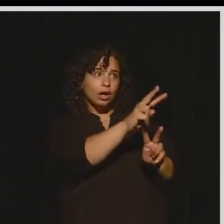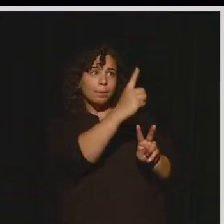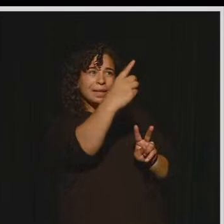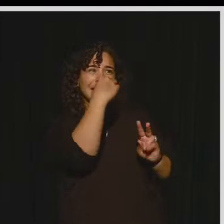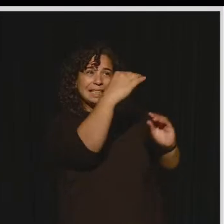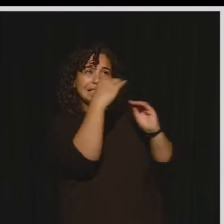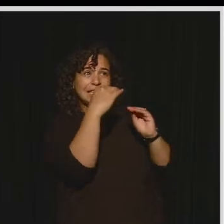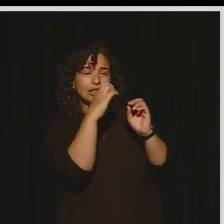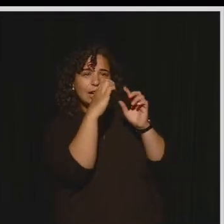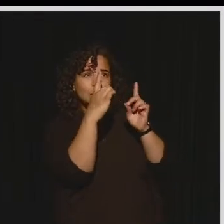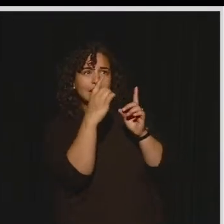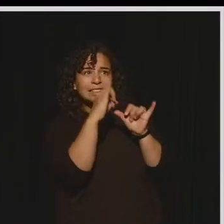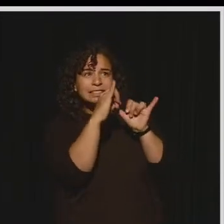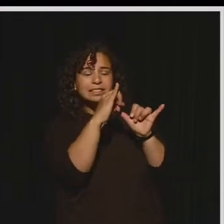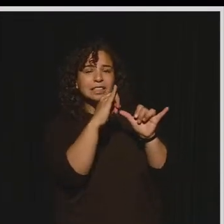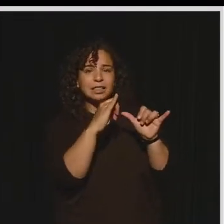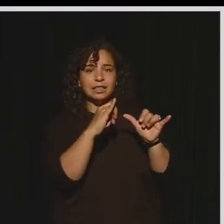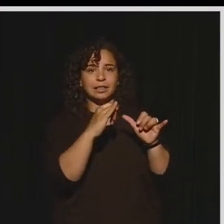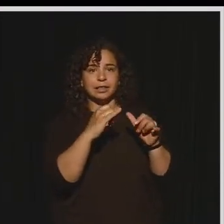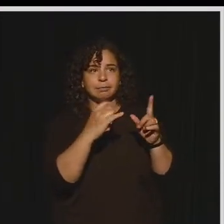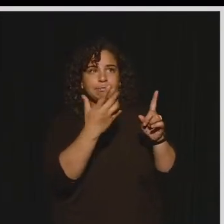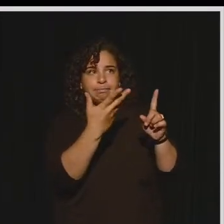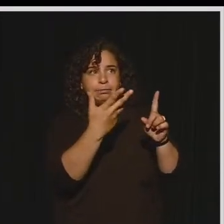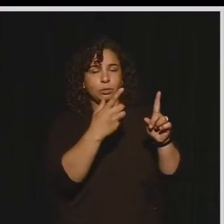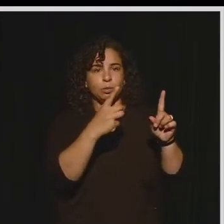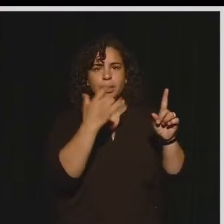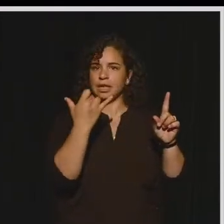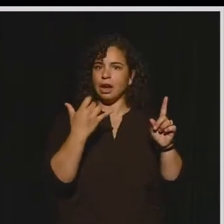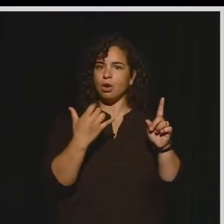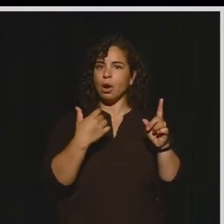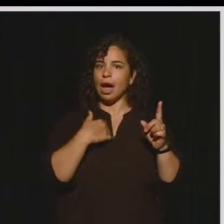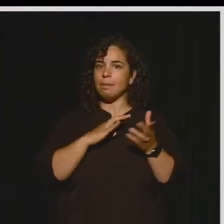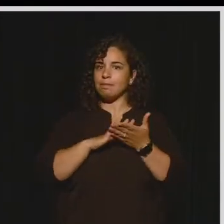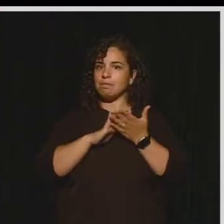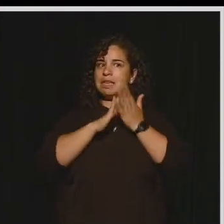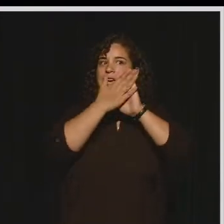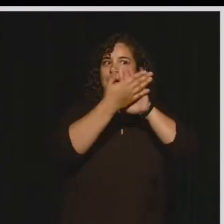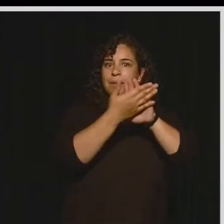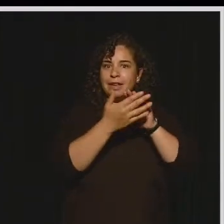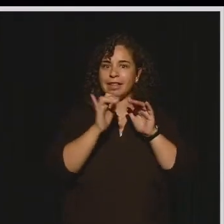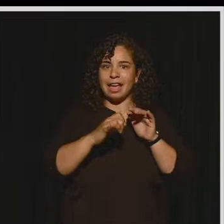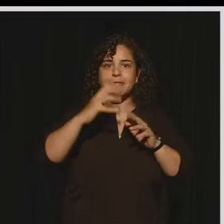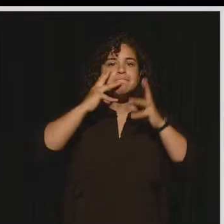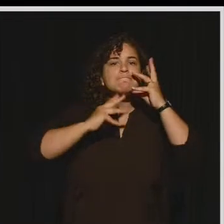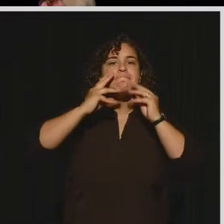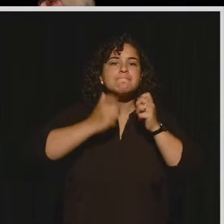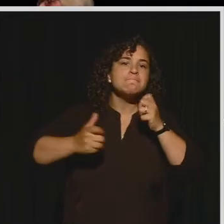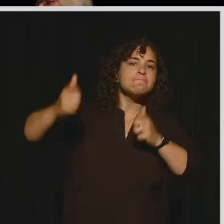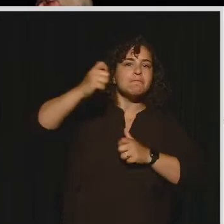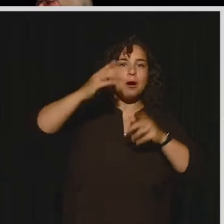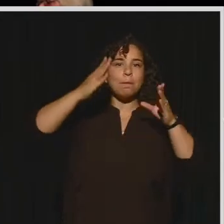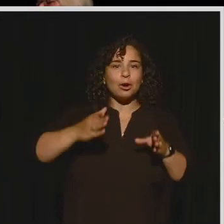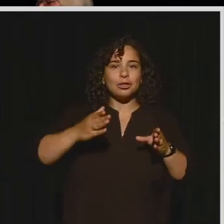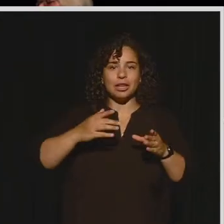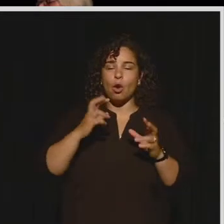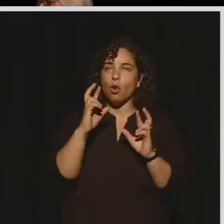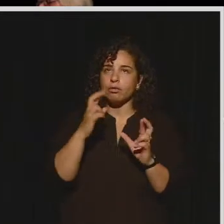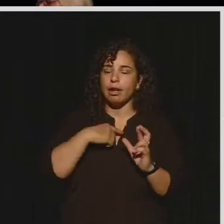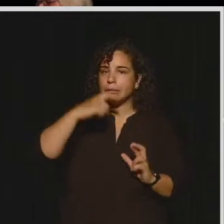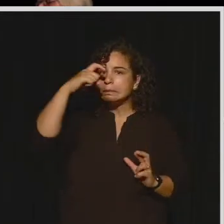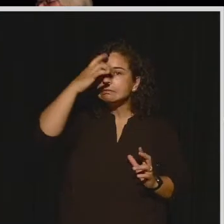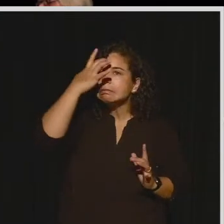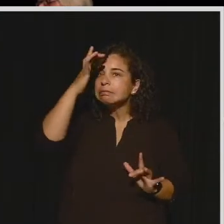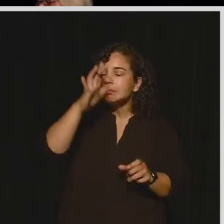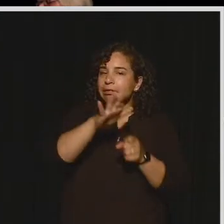educate me about all these things. And now, like, I'm becoming the elders, and hopefully I'm wise enough